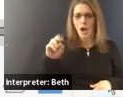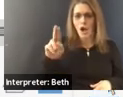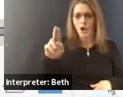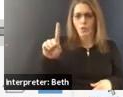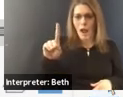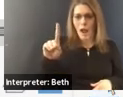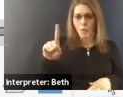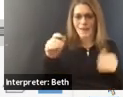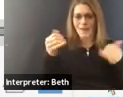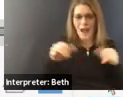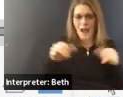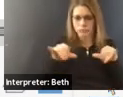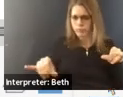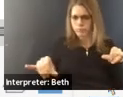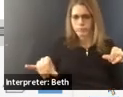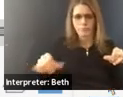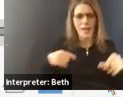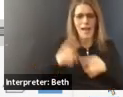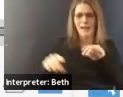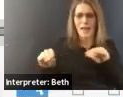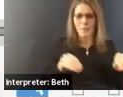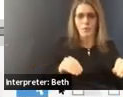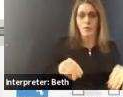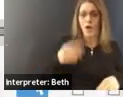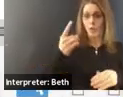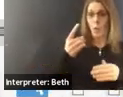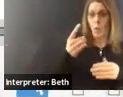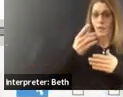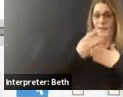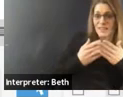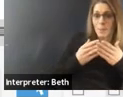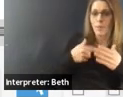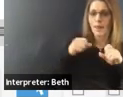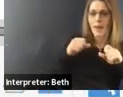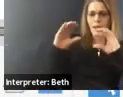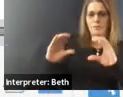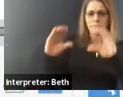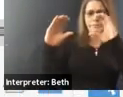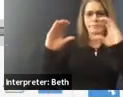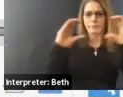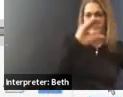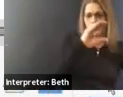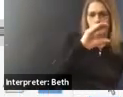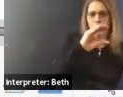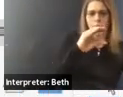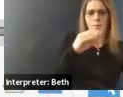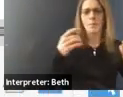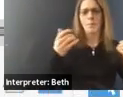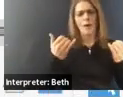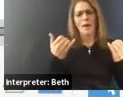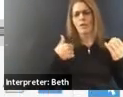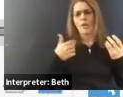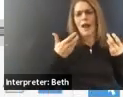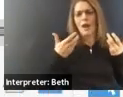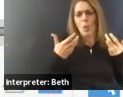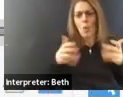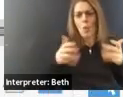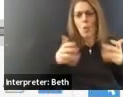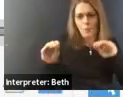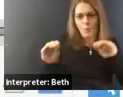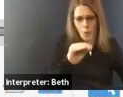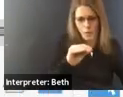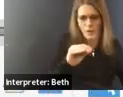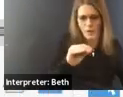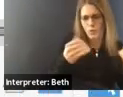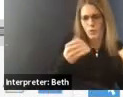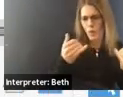a component. I can move it wherever I want. Okay. But I don't want to move it now. So I'm going to revert back. Because it's in the right